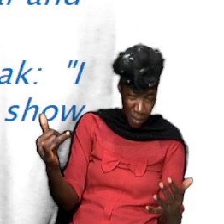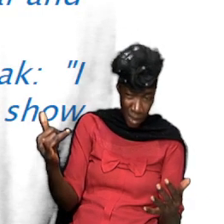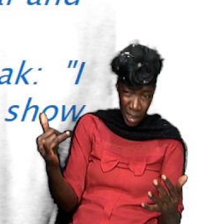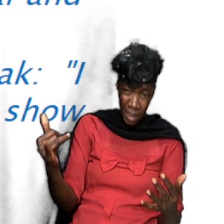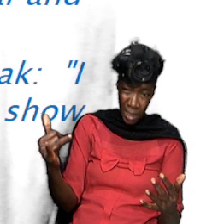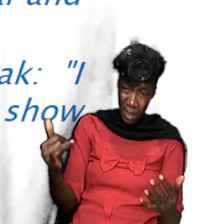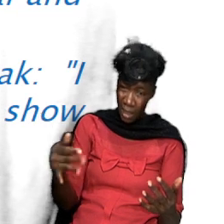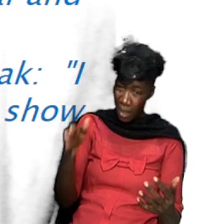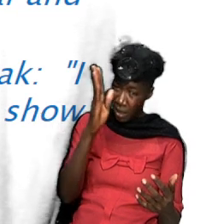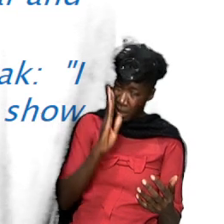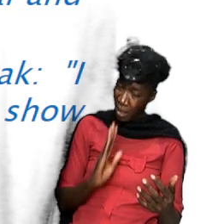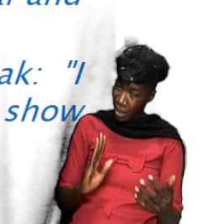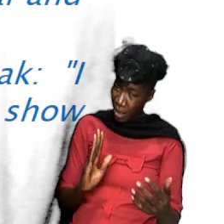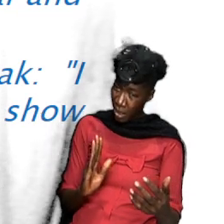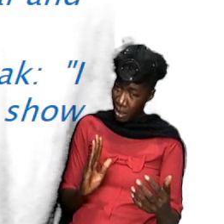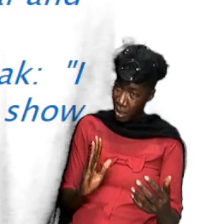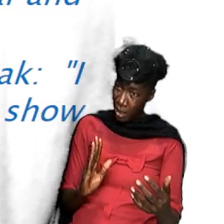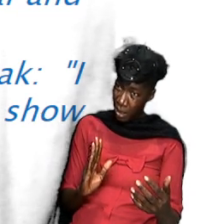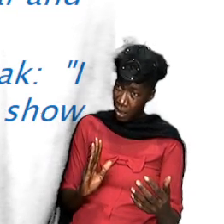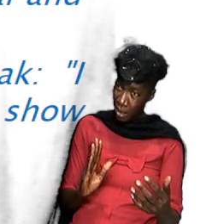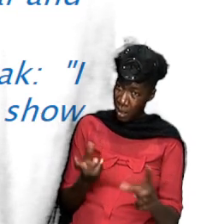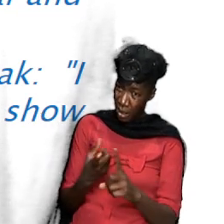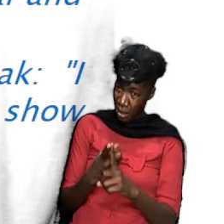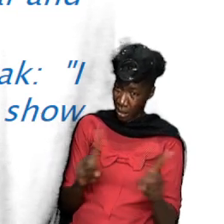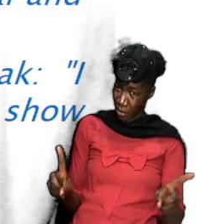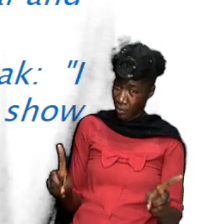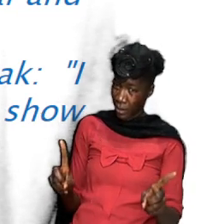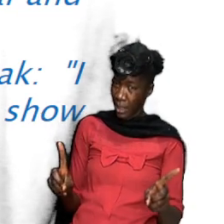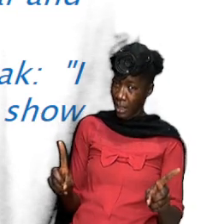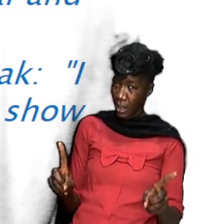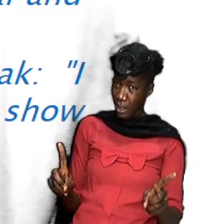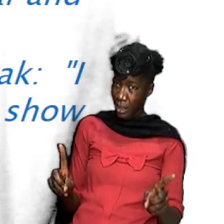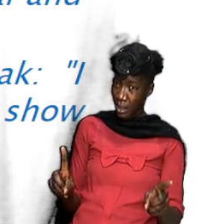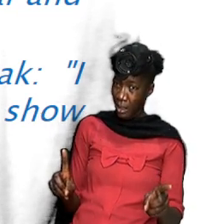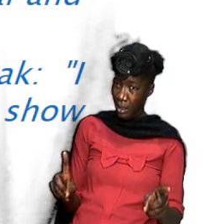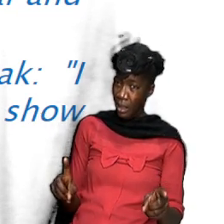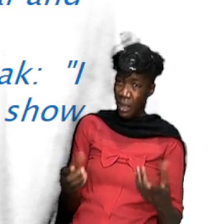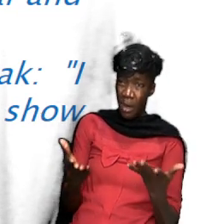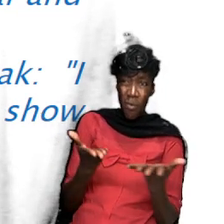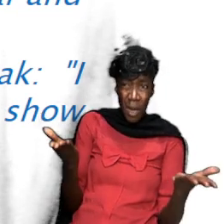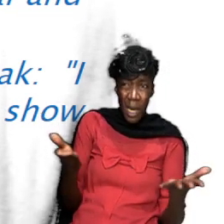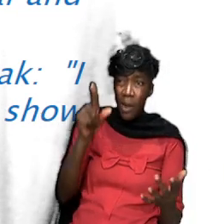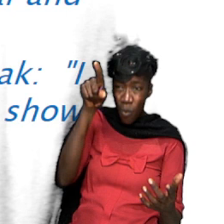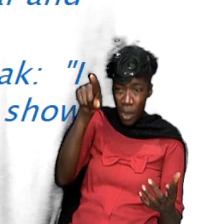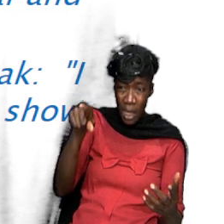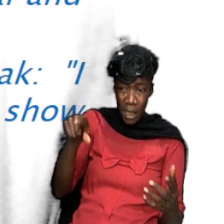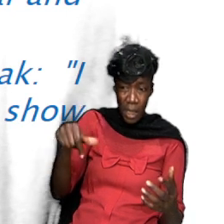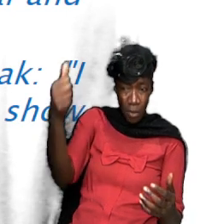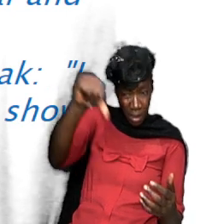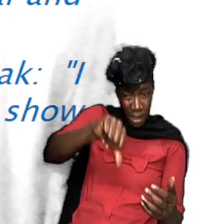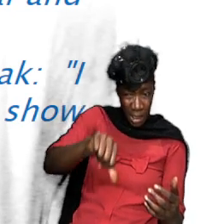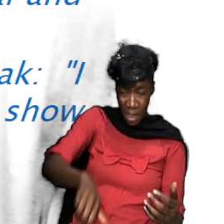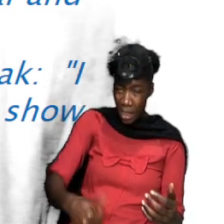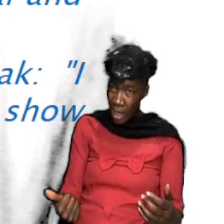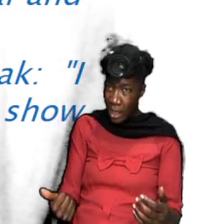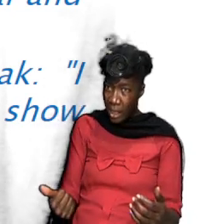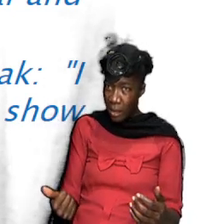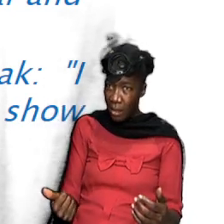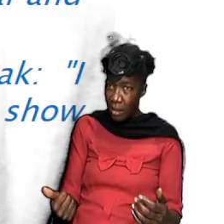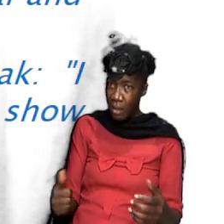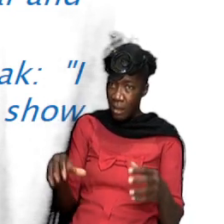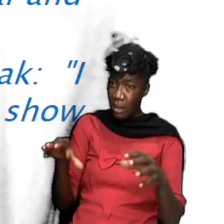Is it that God is partial? Why was one rejected and the other accepted? Is it that God is